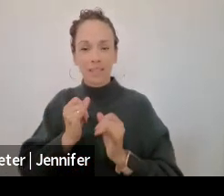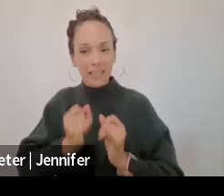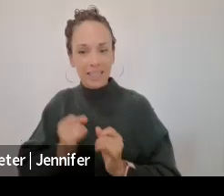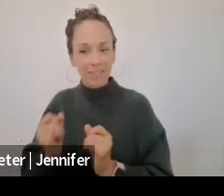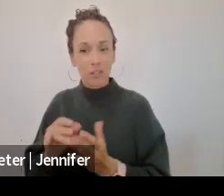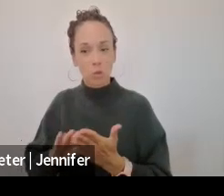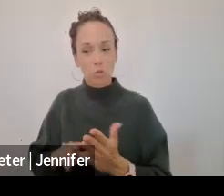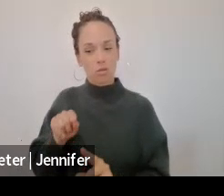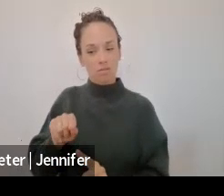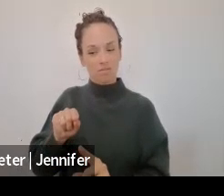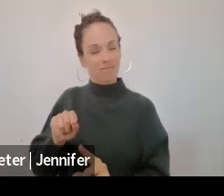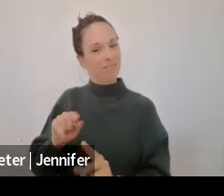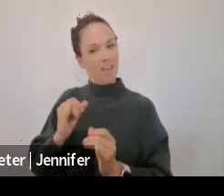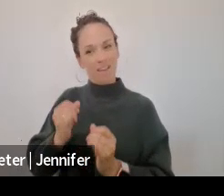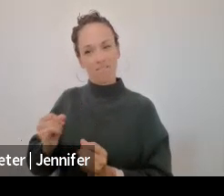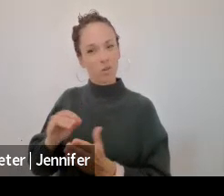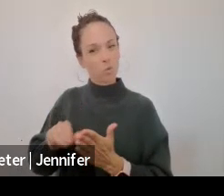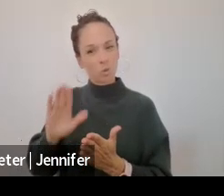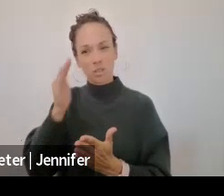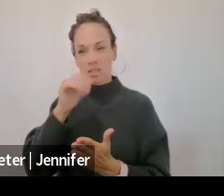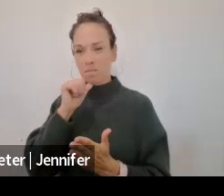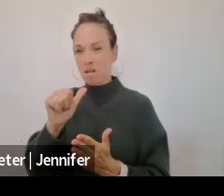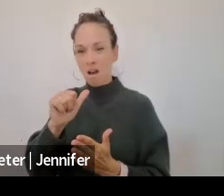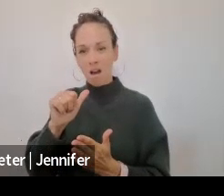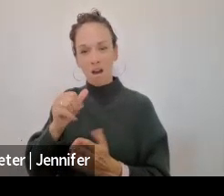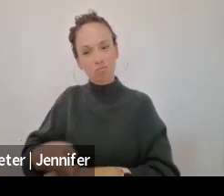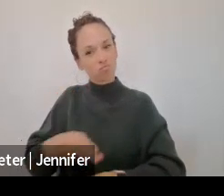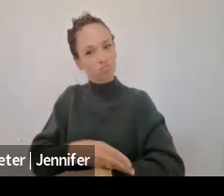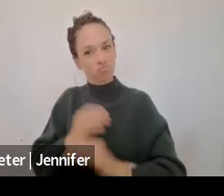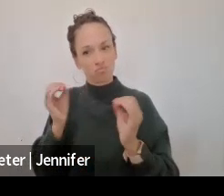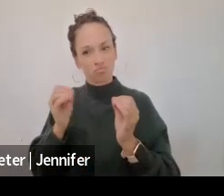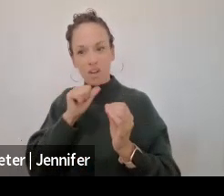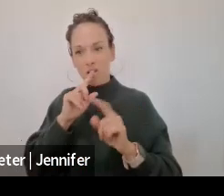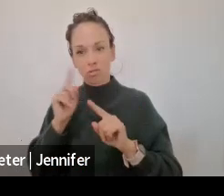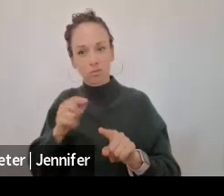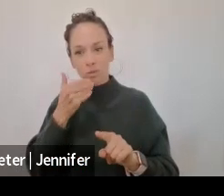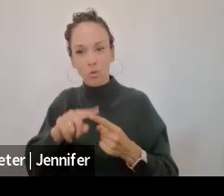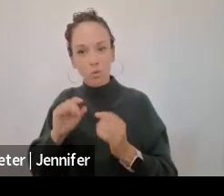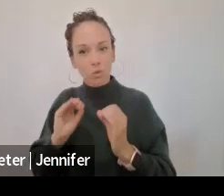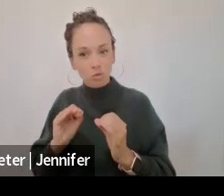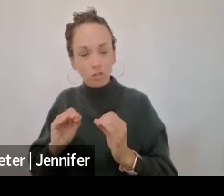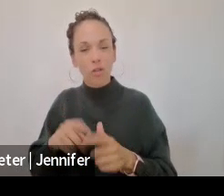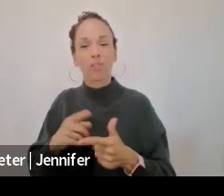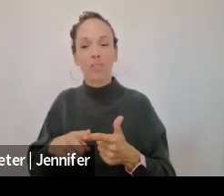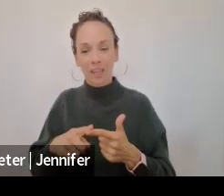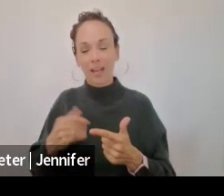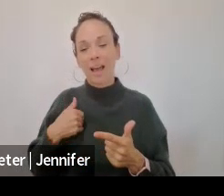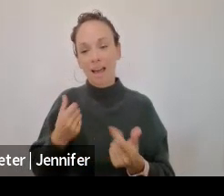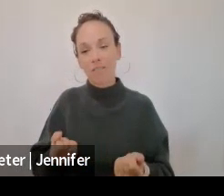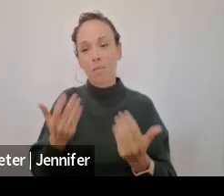students who may not be responding to instruction. And we can then, within a multi-tiered